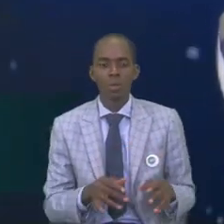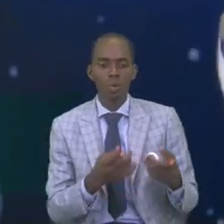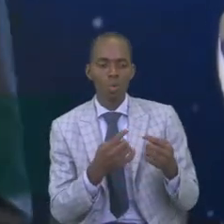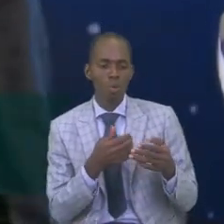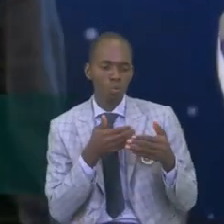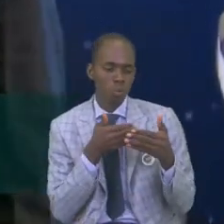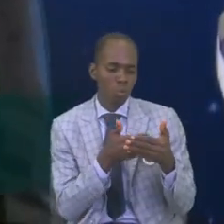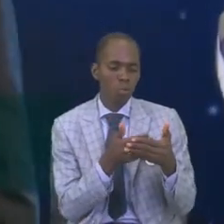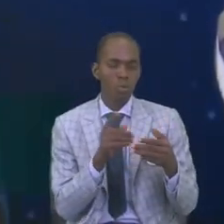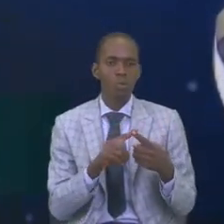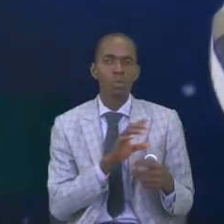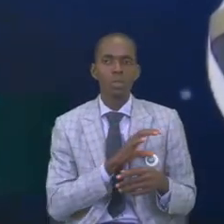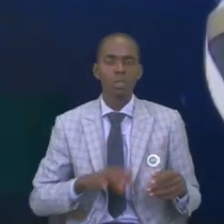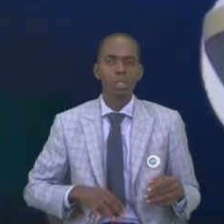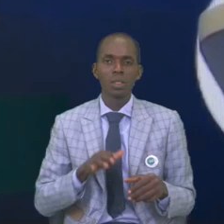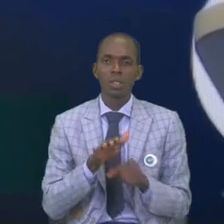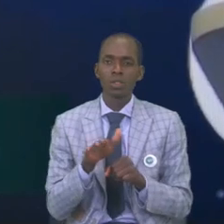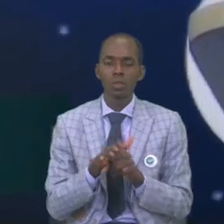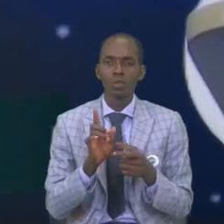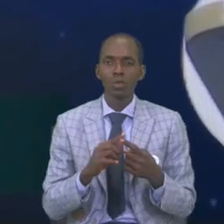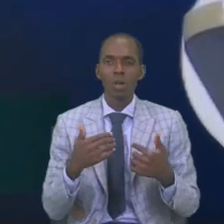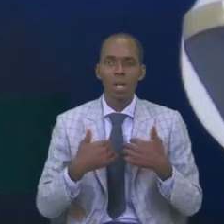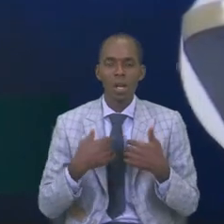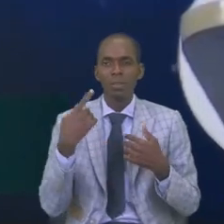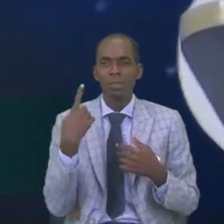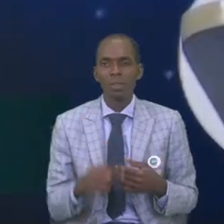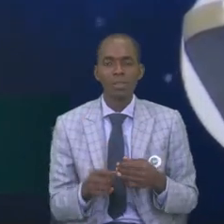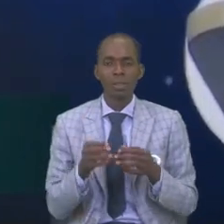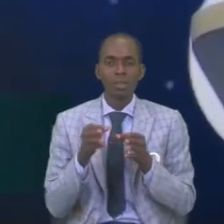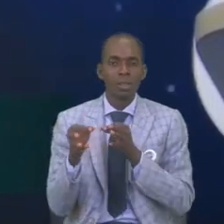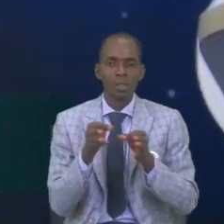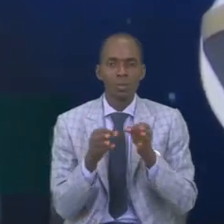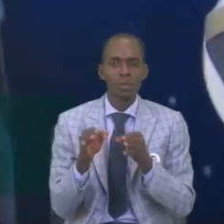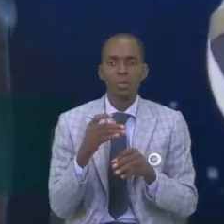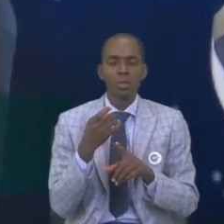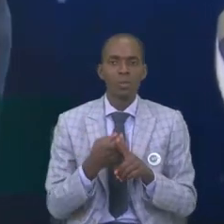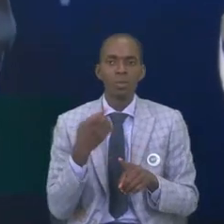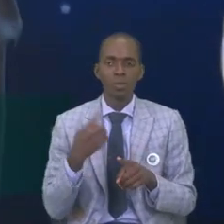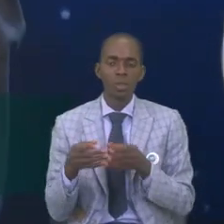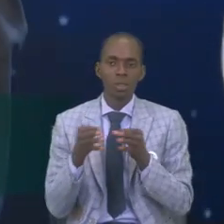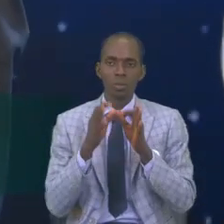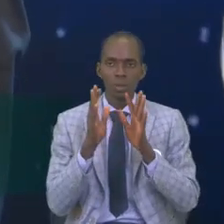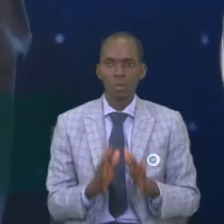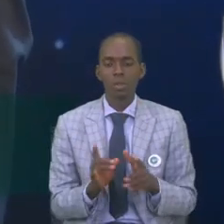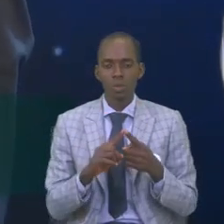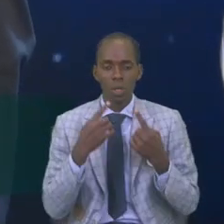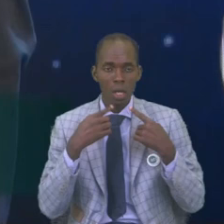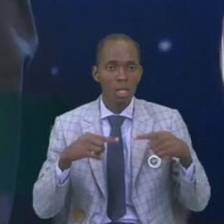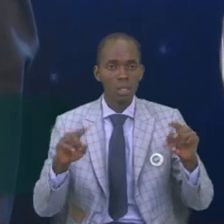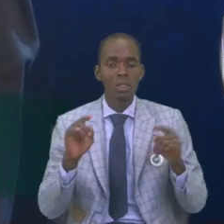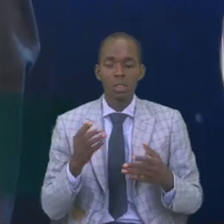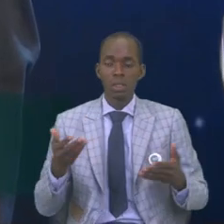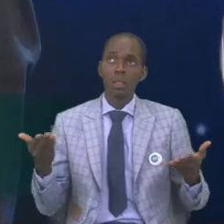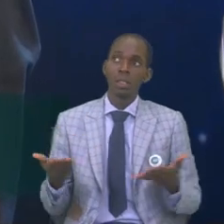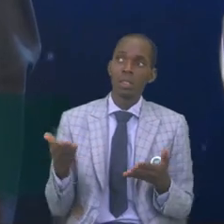the exposition from the expositor, and to tell them, here, as your Savior, as